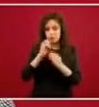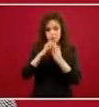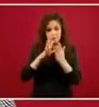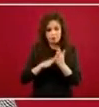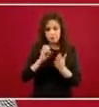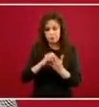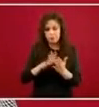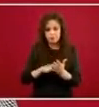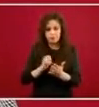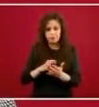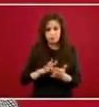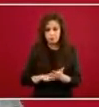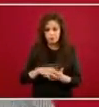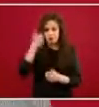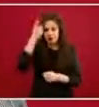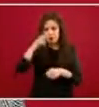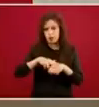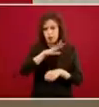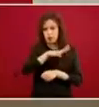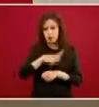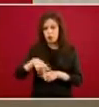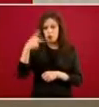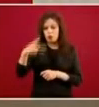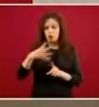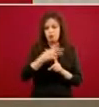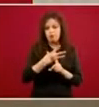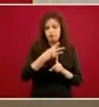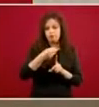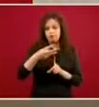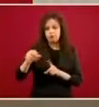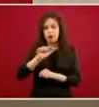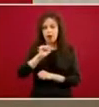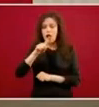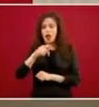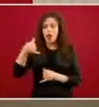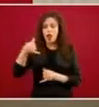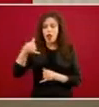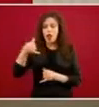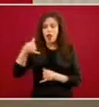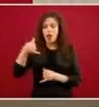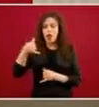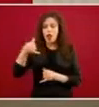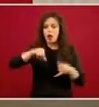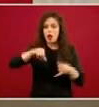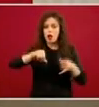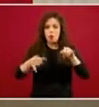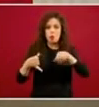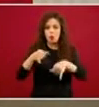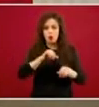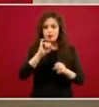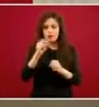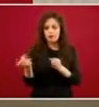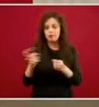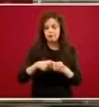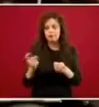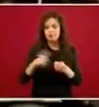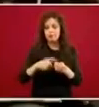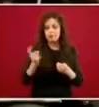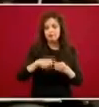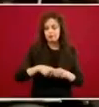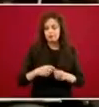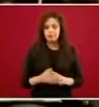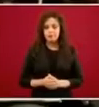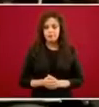So we have a list of all of these hospitals, and that is constantly being updated, and it's available